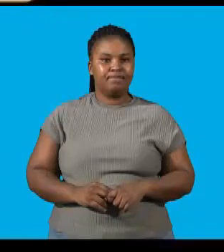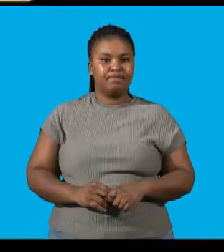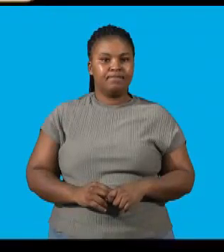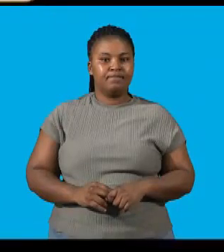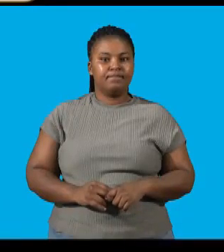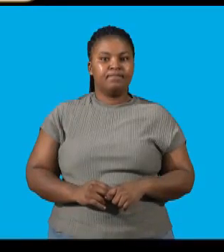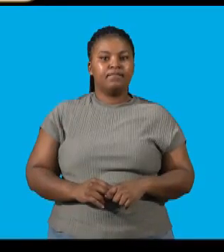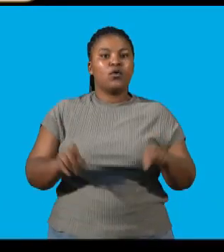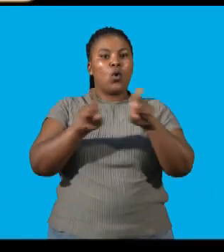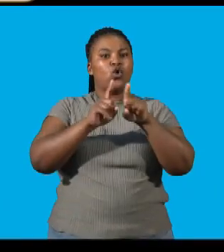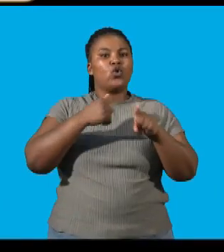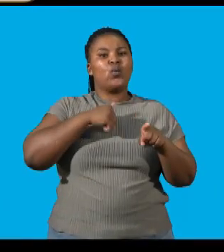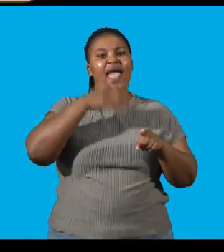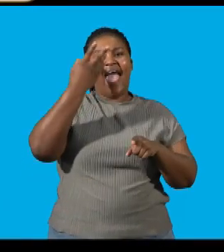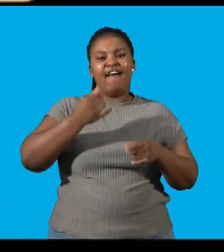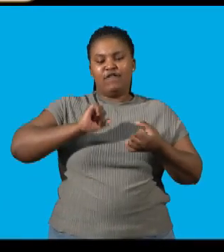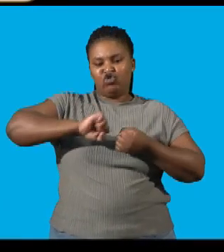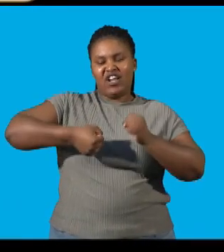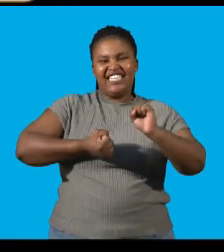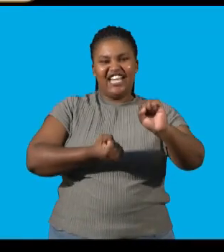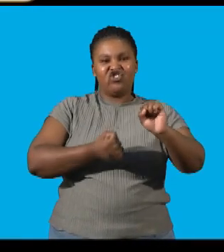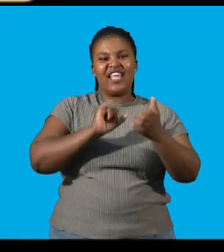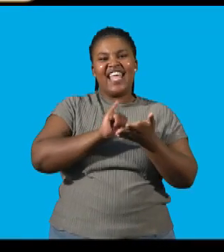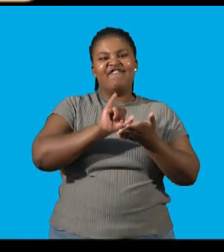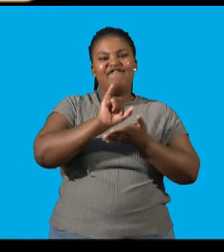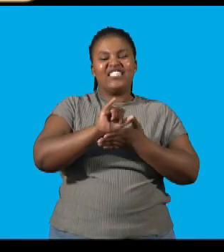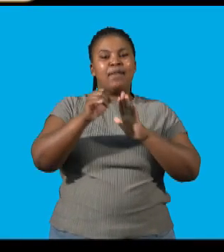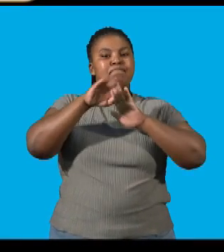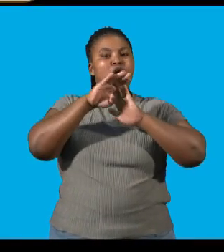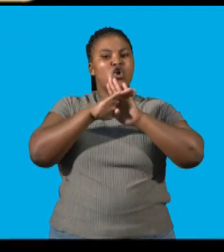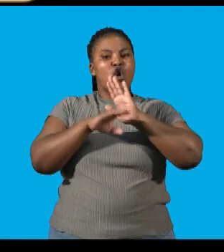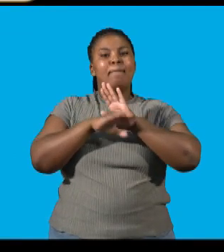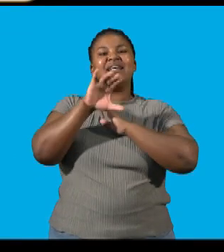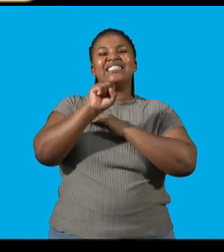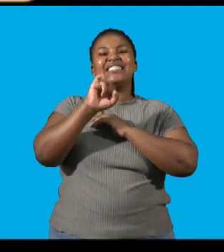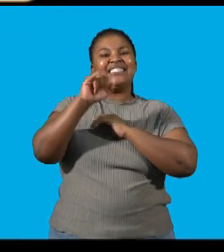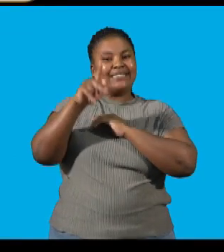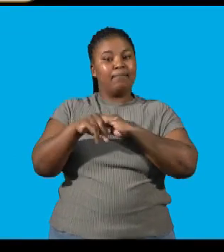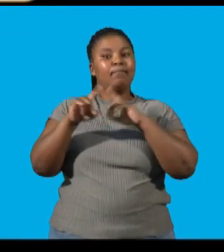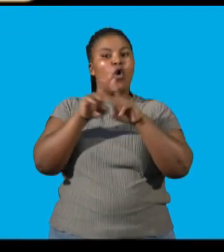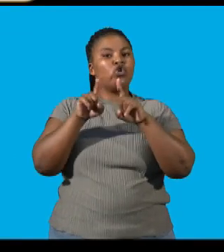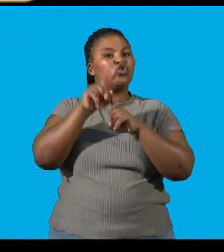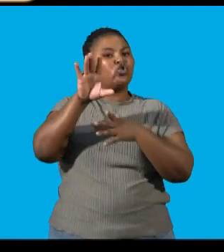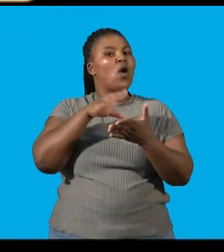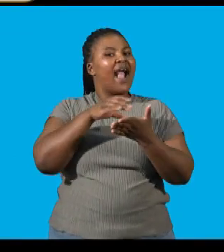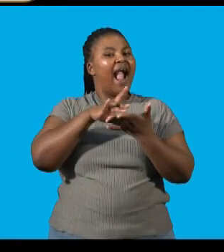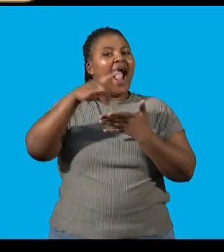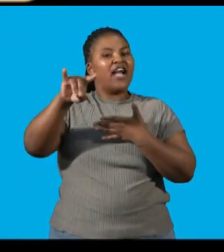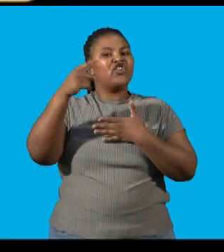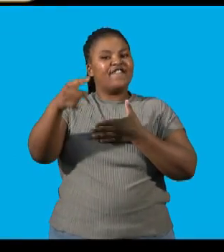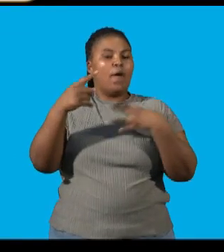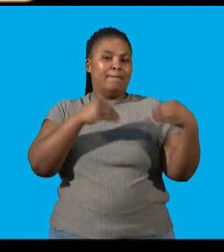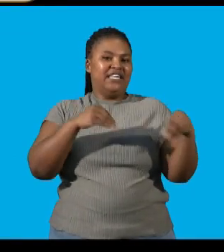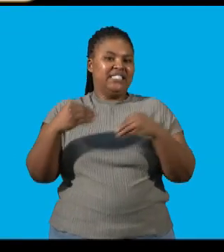We also have what they call the Strategic Investment Program, the SIP. It's also a cash incentive for businesses